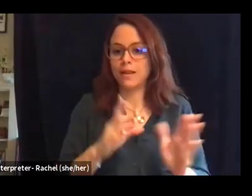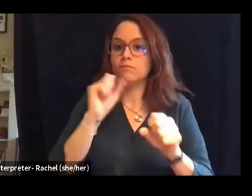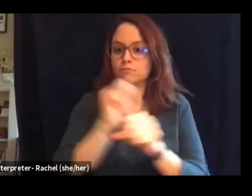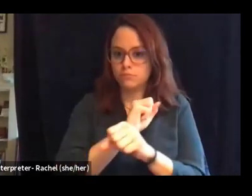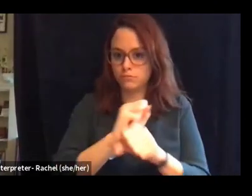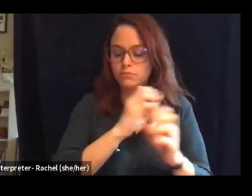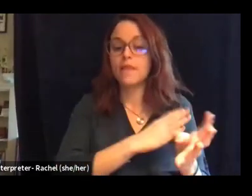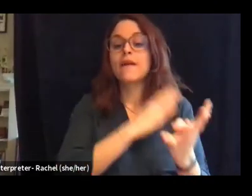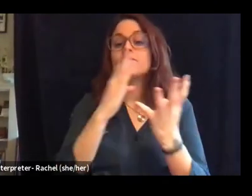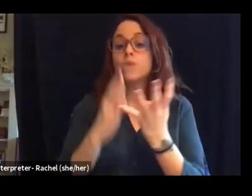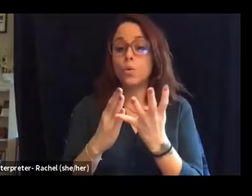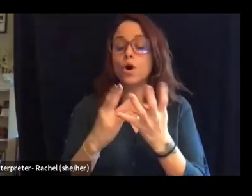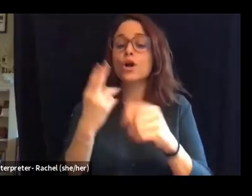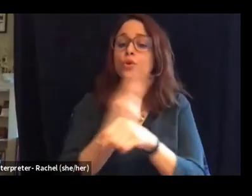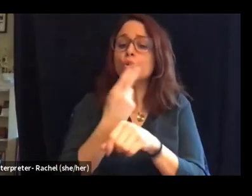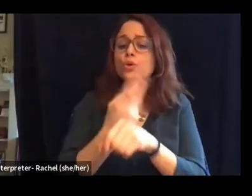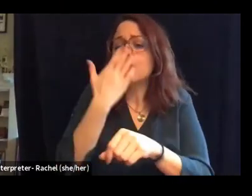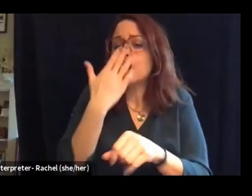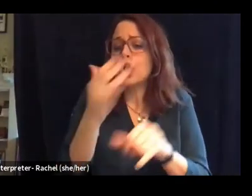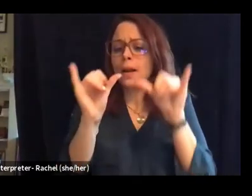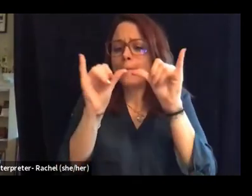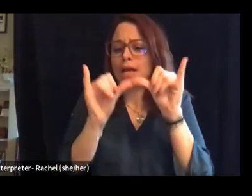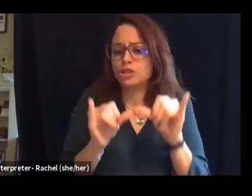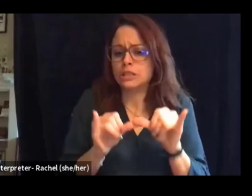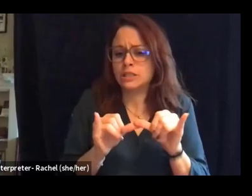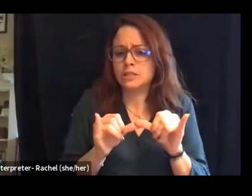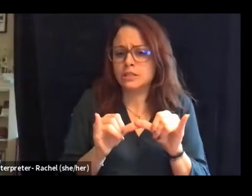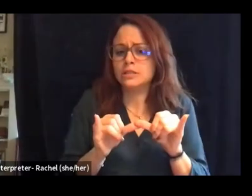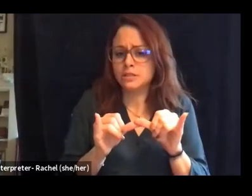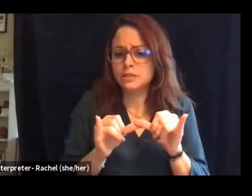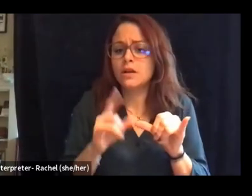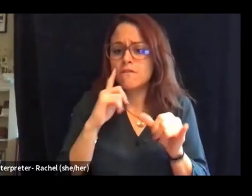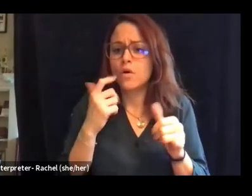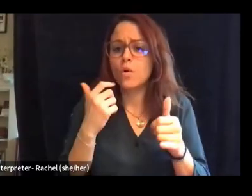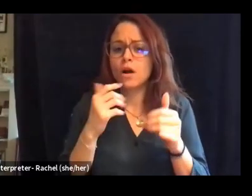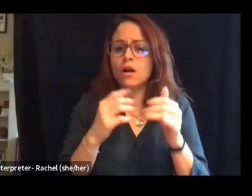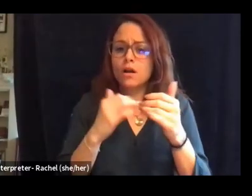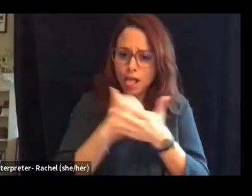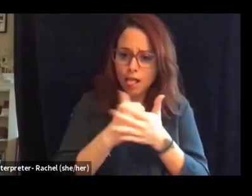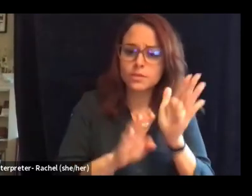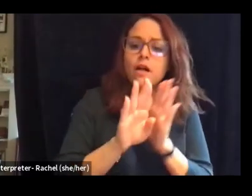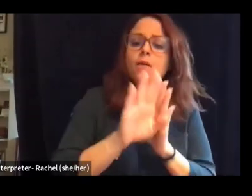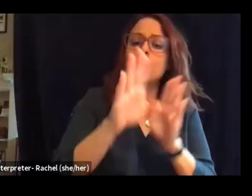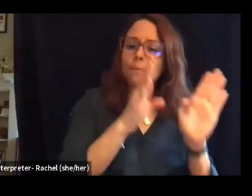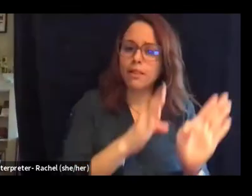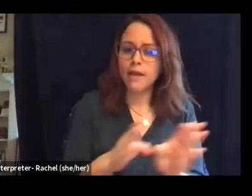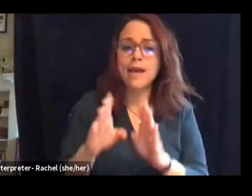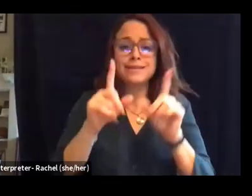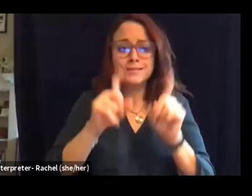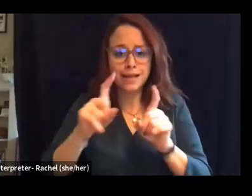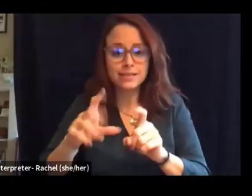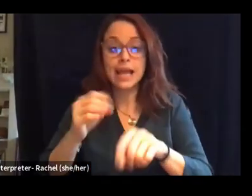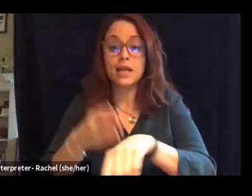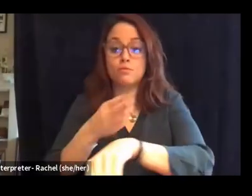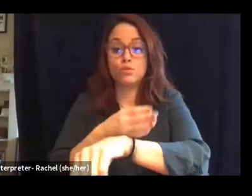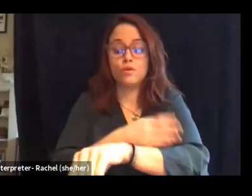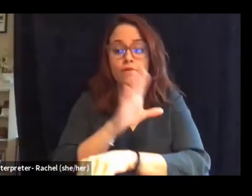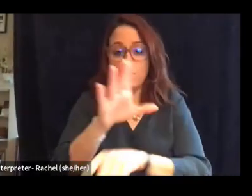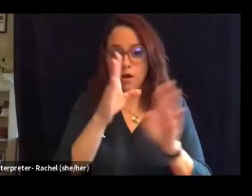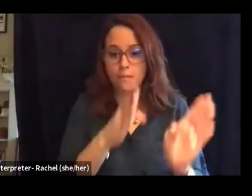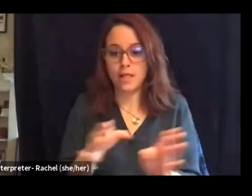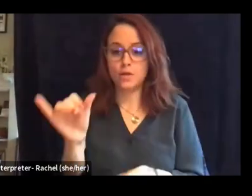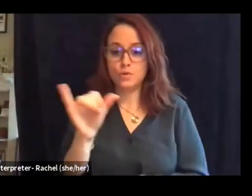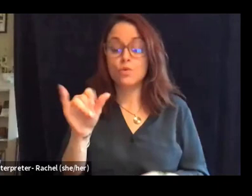realistic marketing metrics that will help to develop that plan, underpin the plan, test it and improve it, and